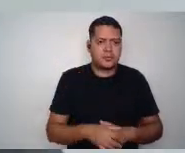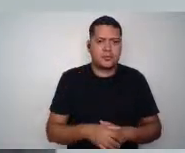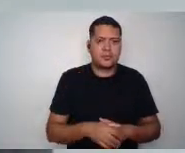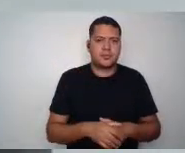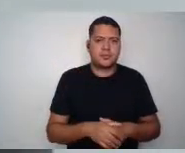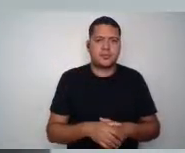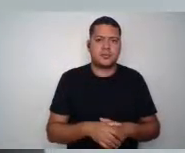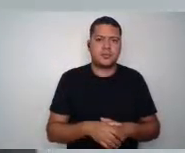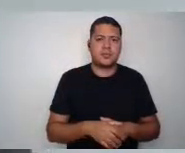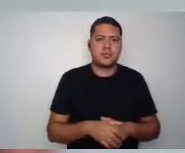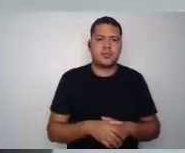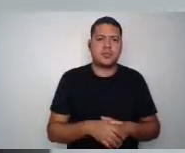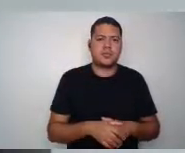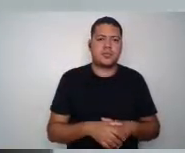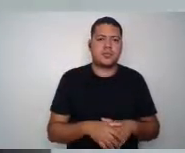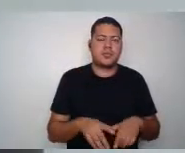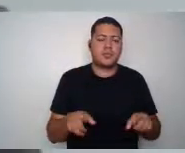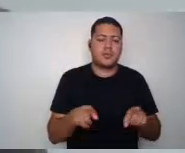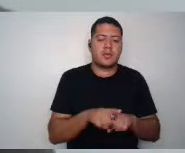watched,